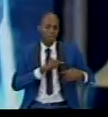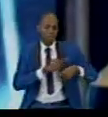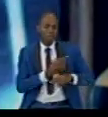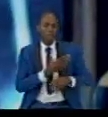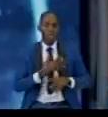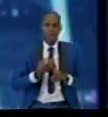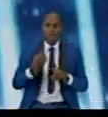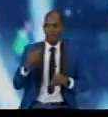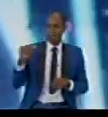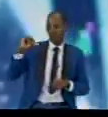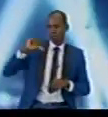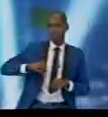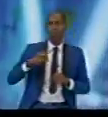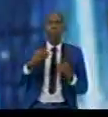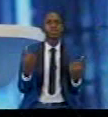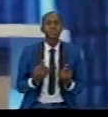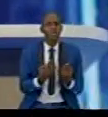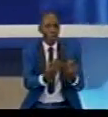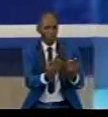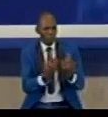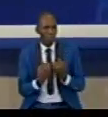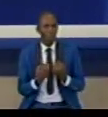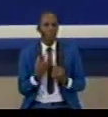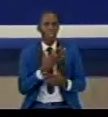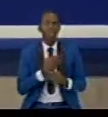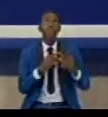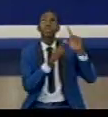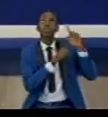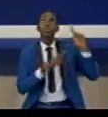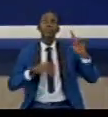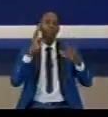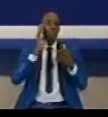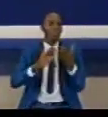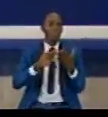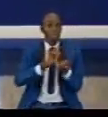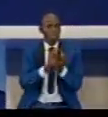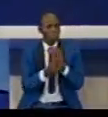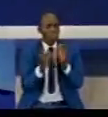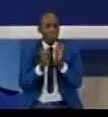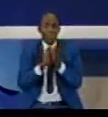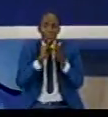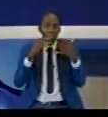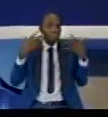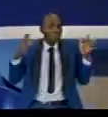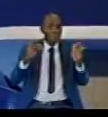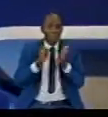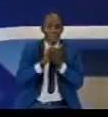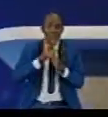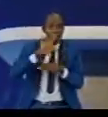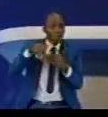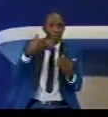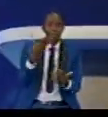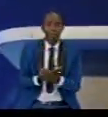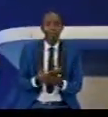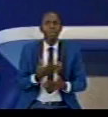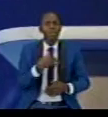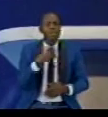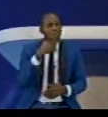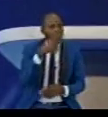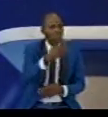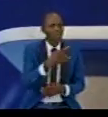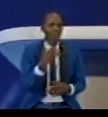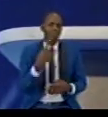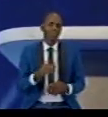condemnation of sin come and the Lord will forgive you and change you and that's always seen and he told the man all the